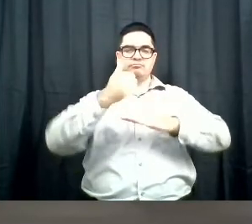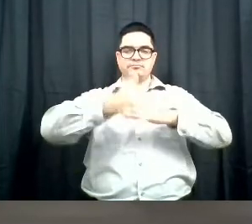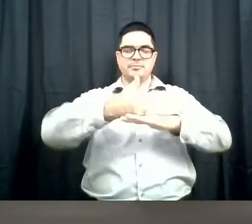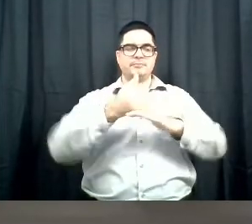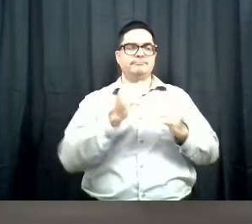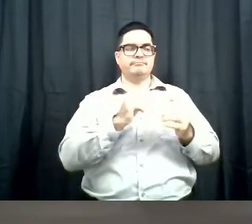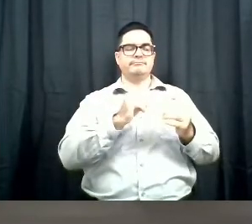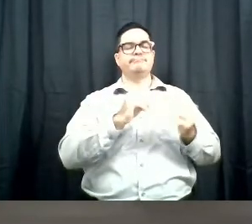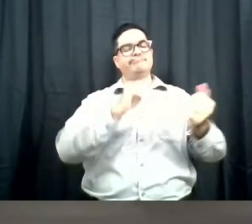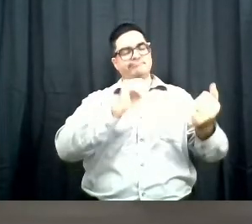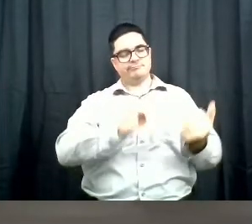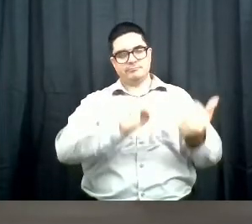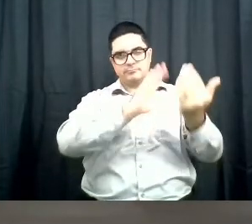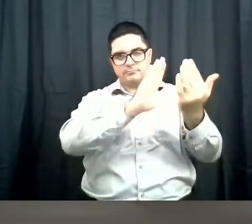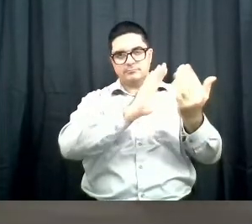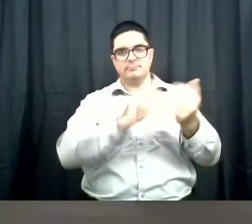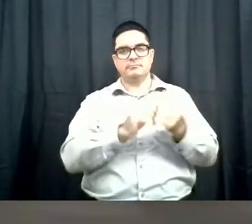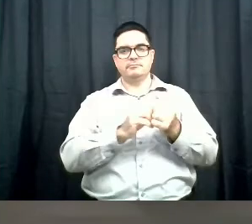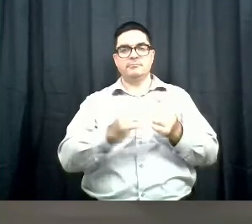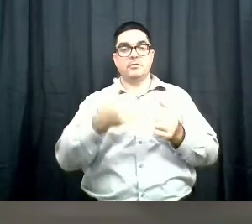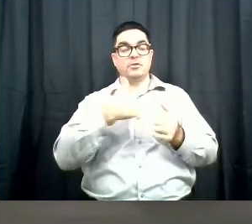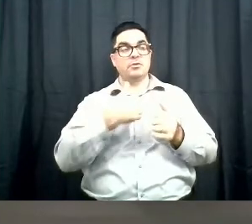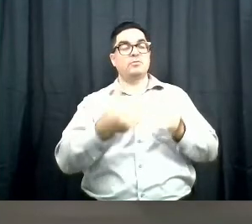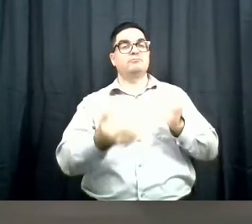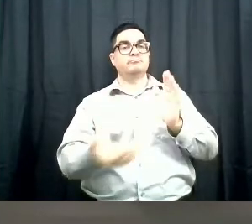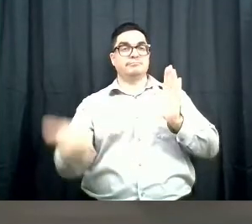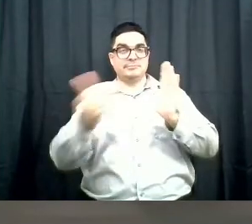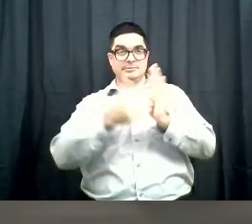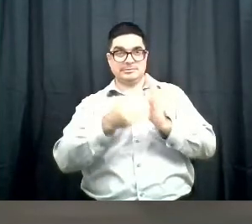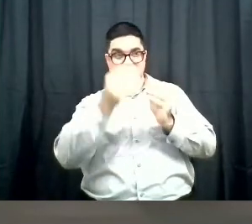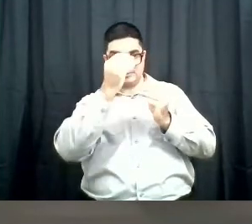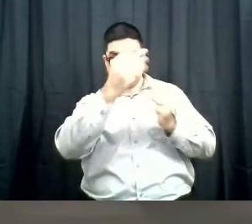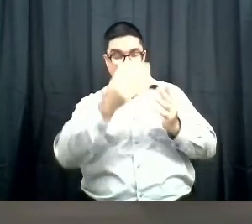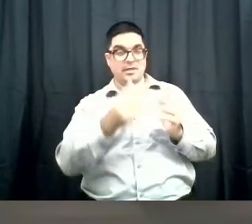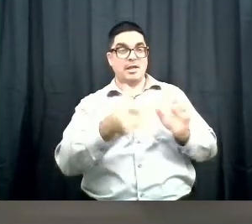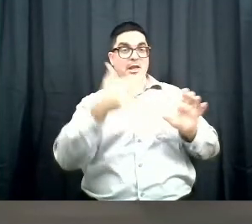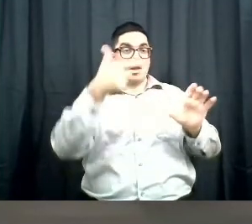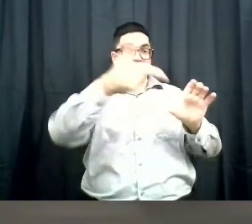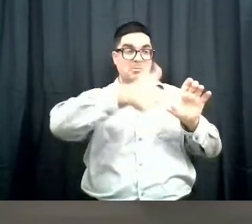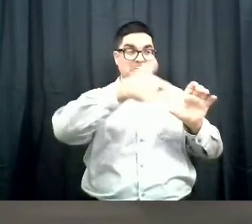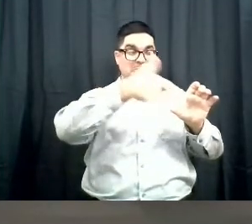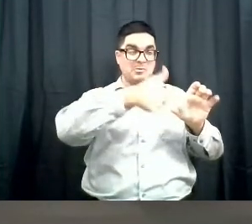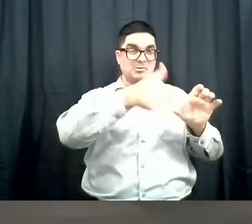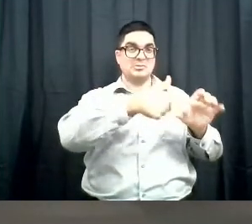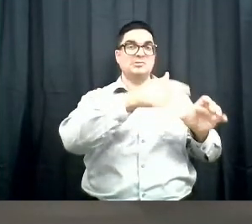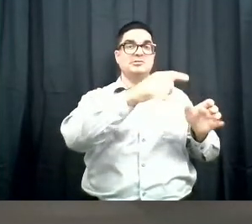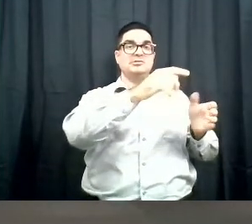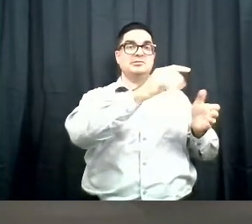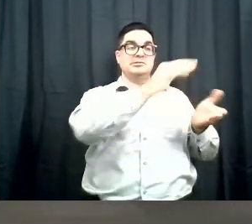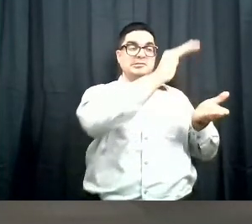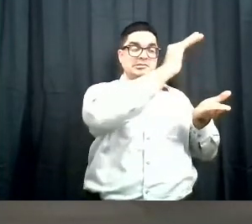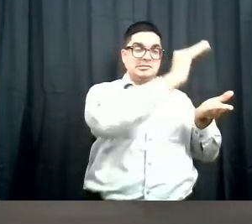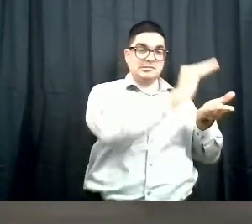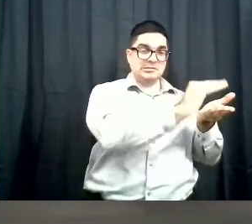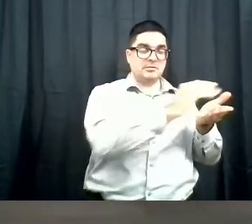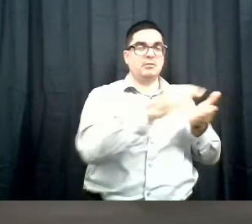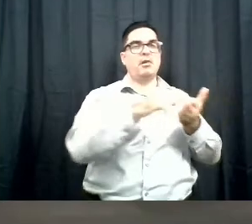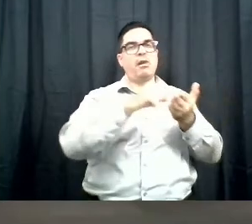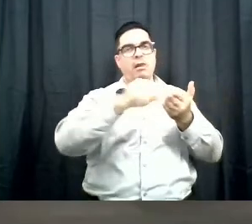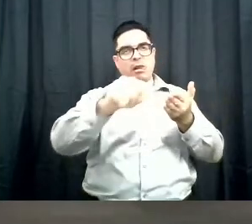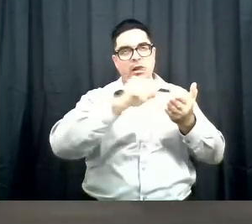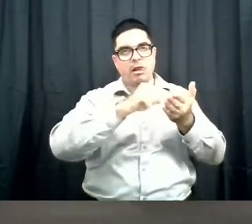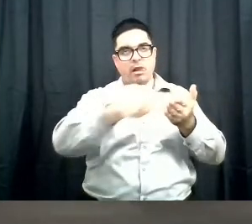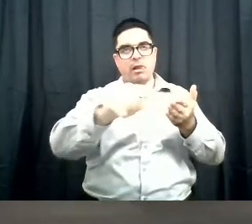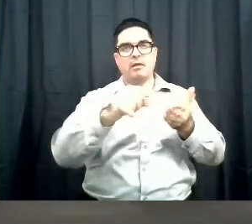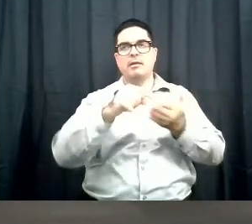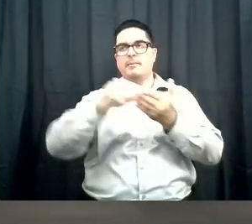I remind the FOMB that their similar attempt to lower the price of oil actually resulted in a higher price being paid and higher electric bills for